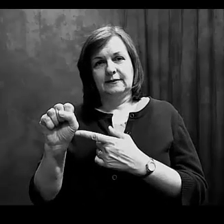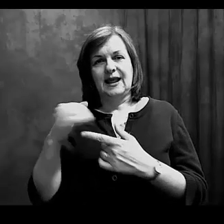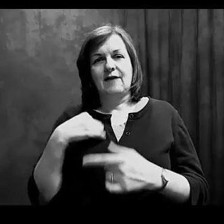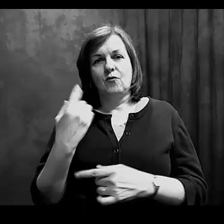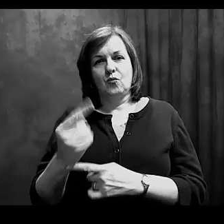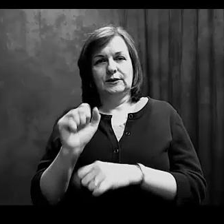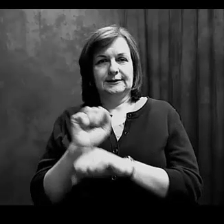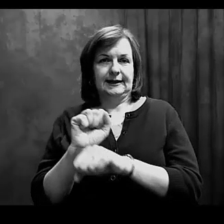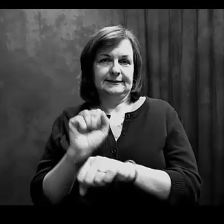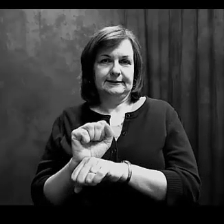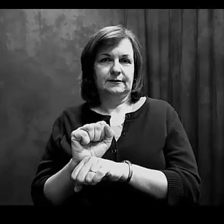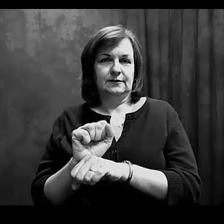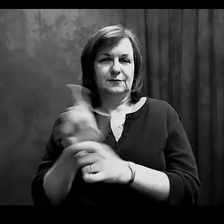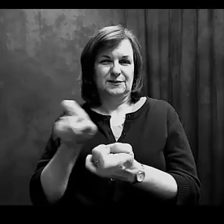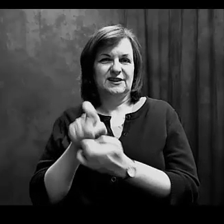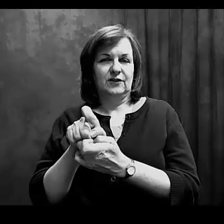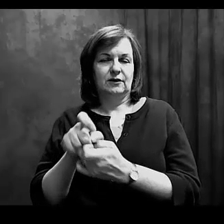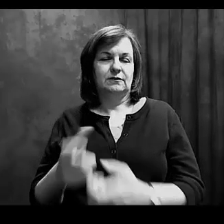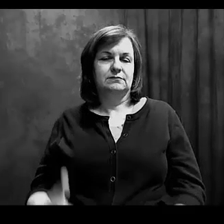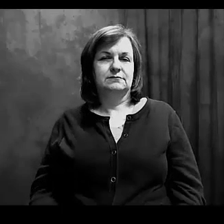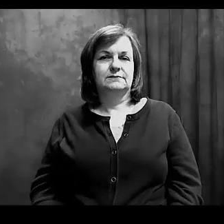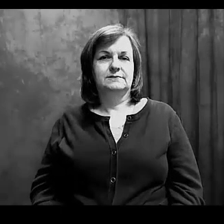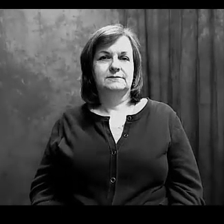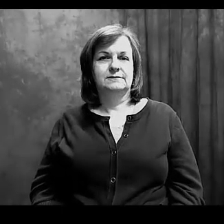specific task.